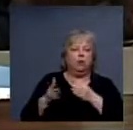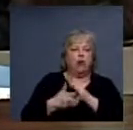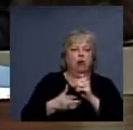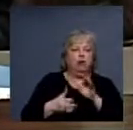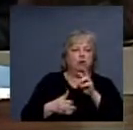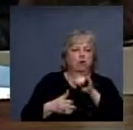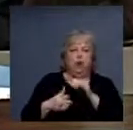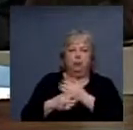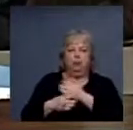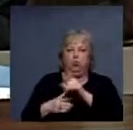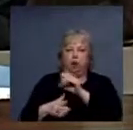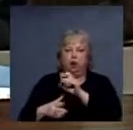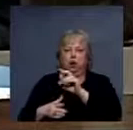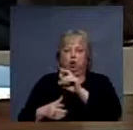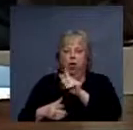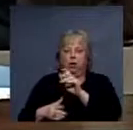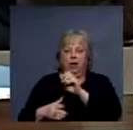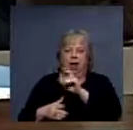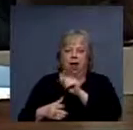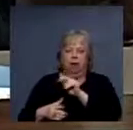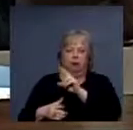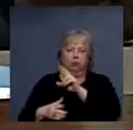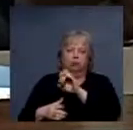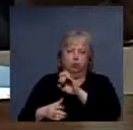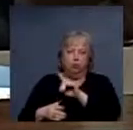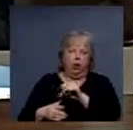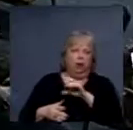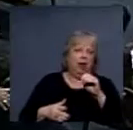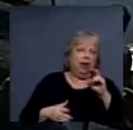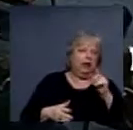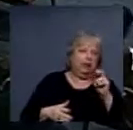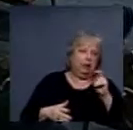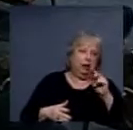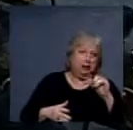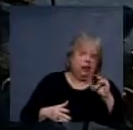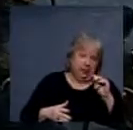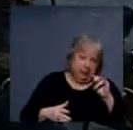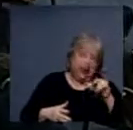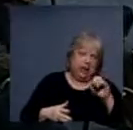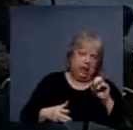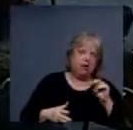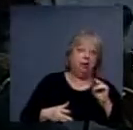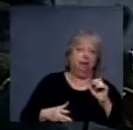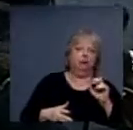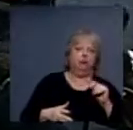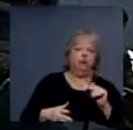North Lookout Road and Kenyon Street in the city of Little Rock, Arkansas, and for the purposes first reading.